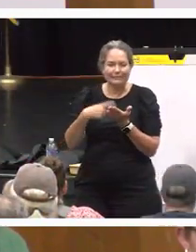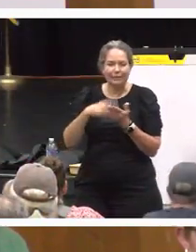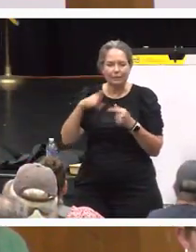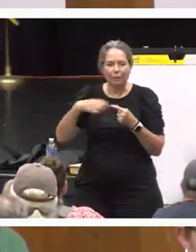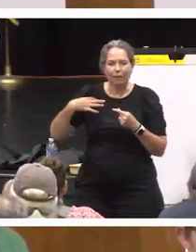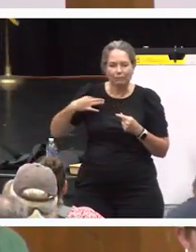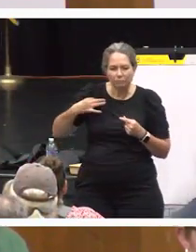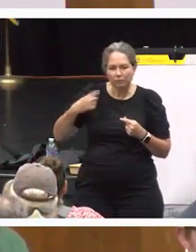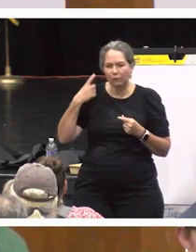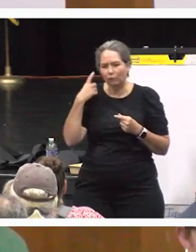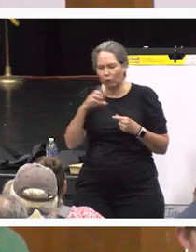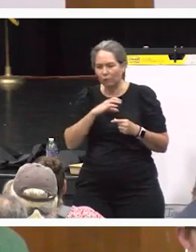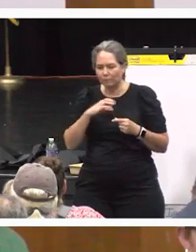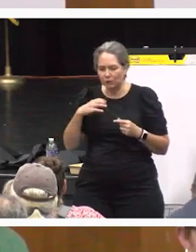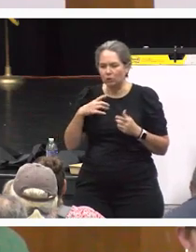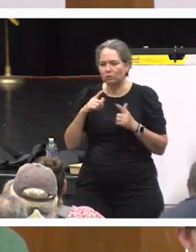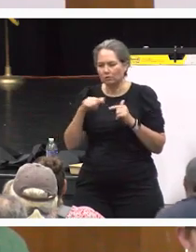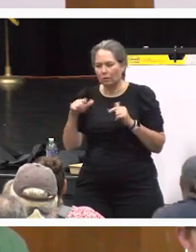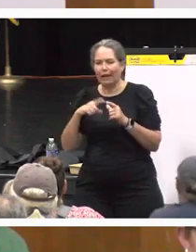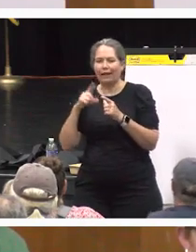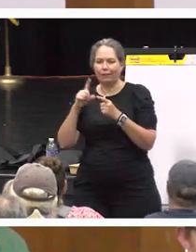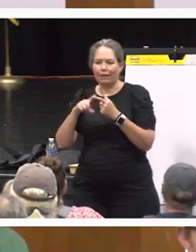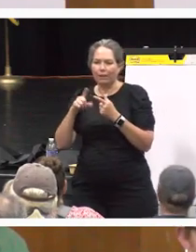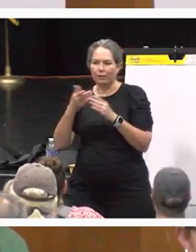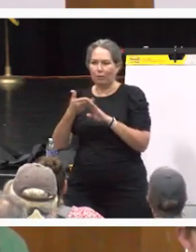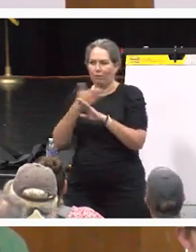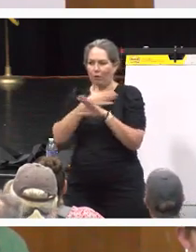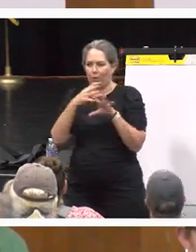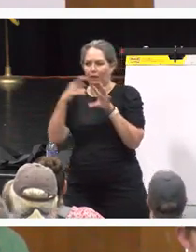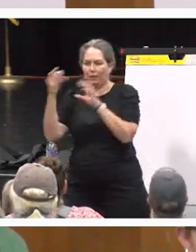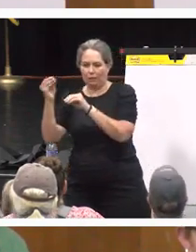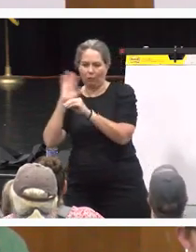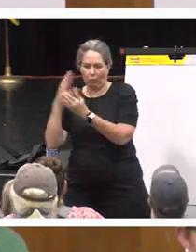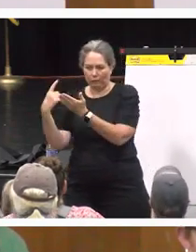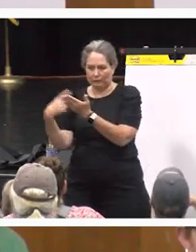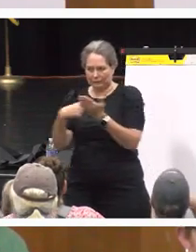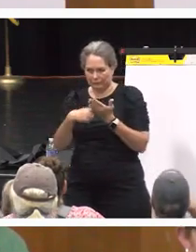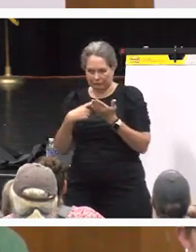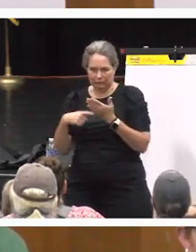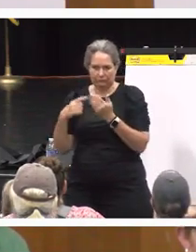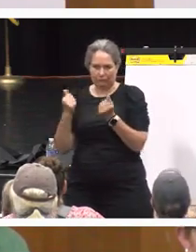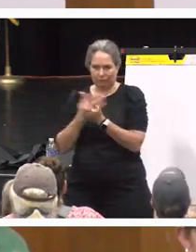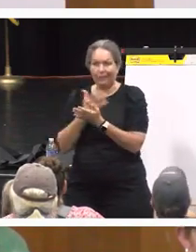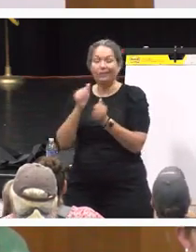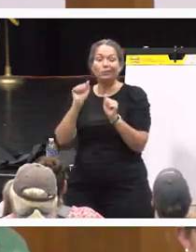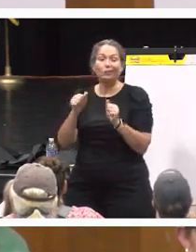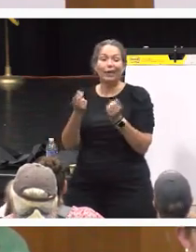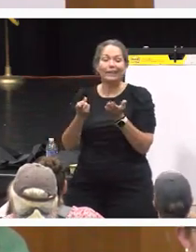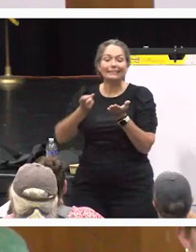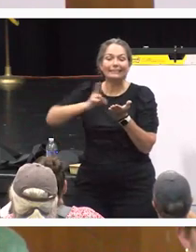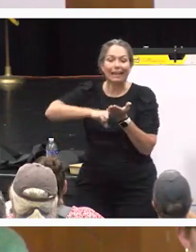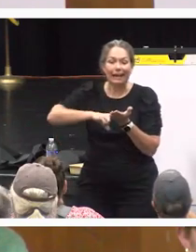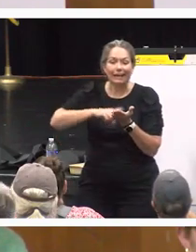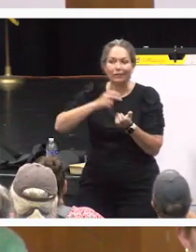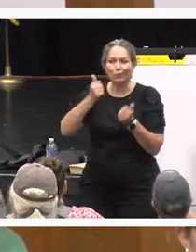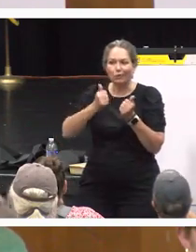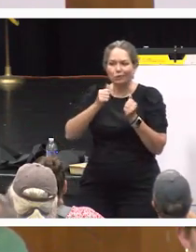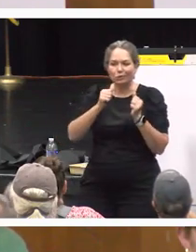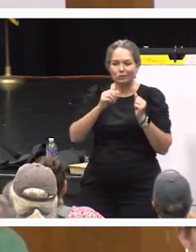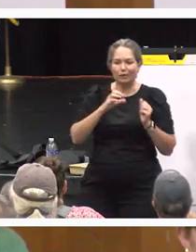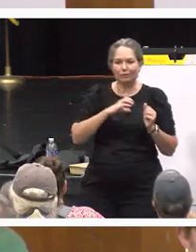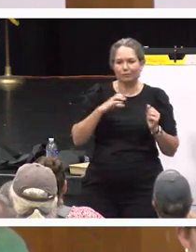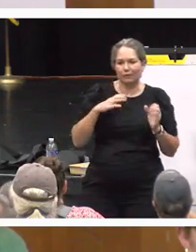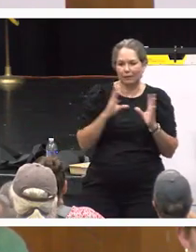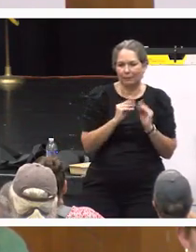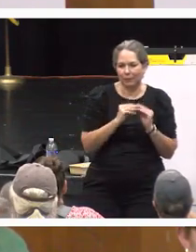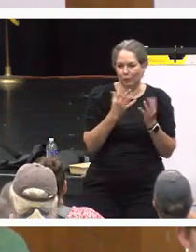then have the opportunity again, if you weren't in one of those working committees, you can sign in, express your interest in potentially being on a